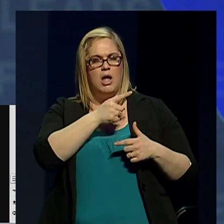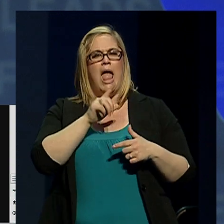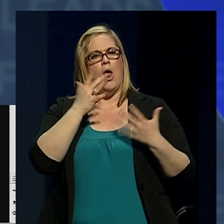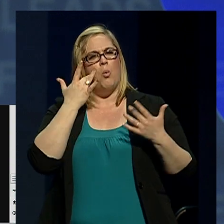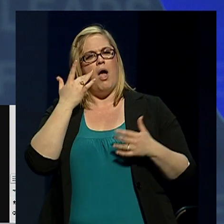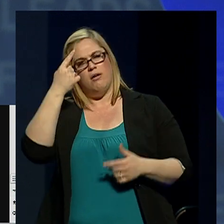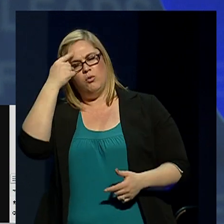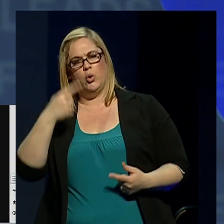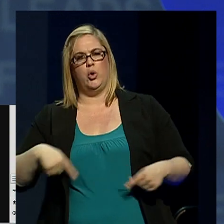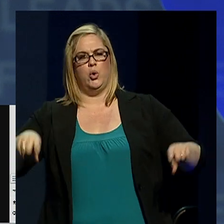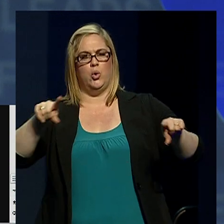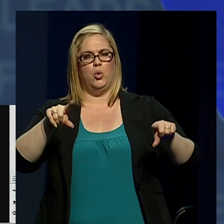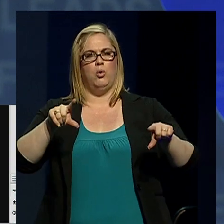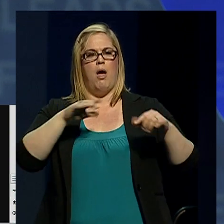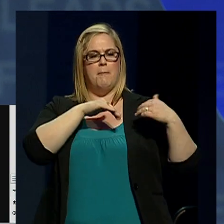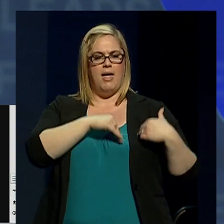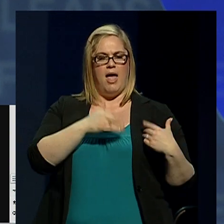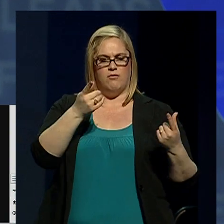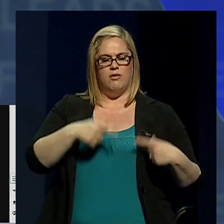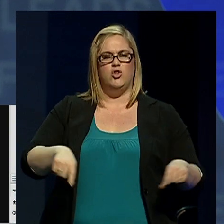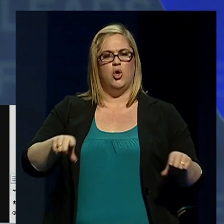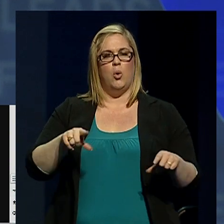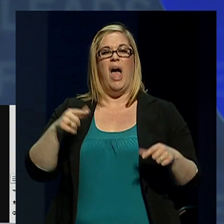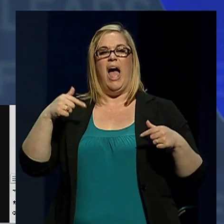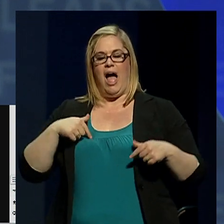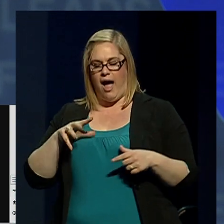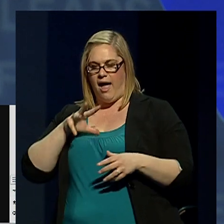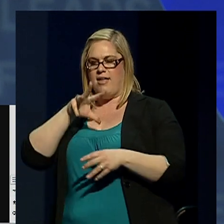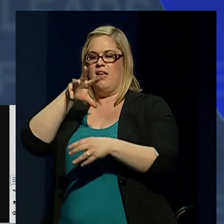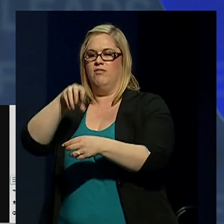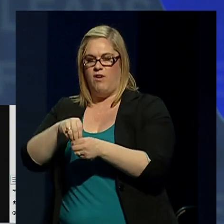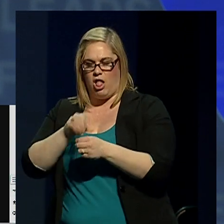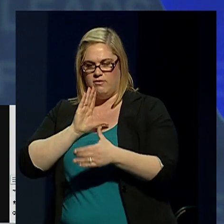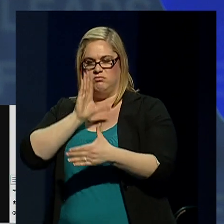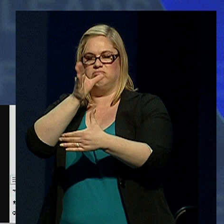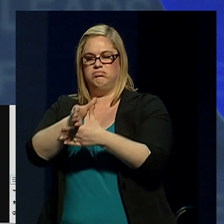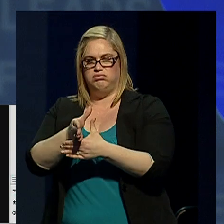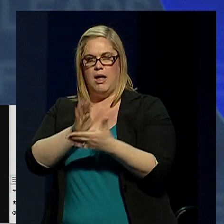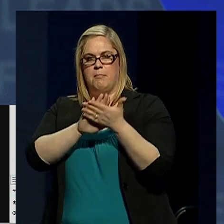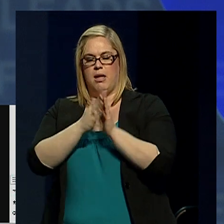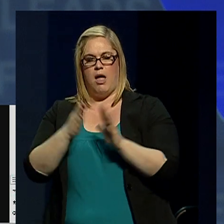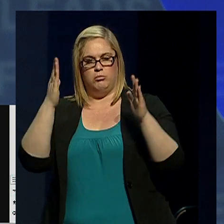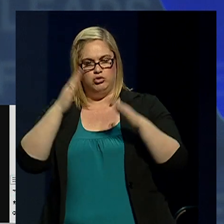name. I get into trouble on your behalf.